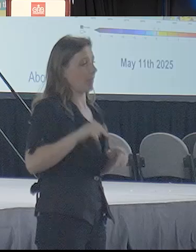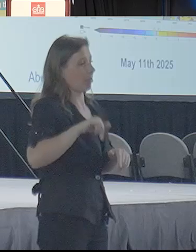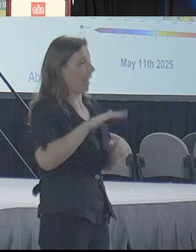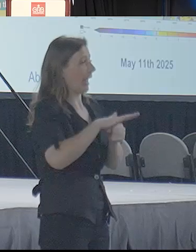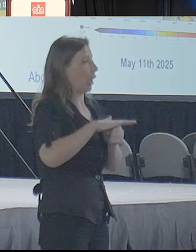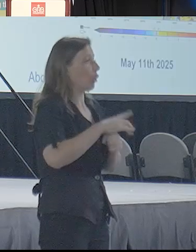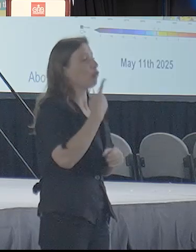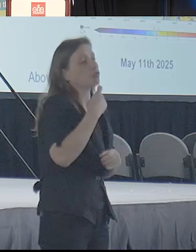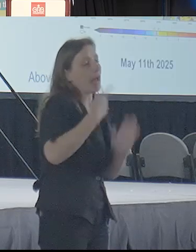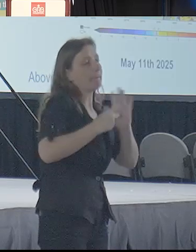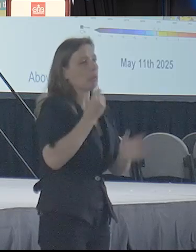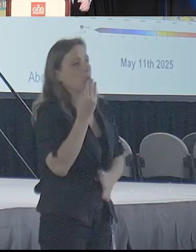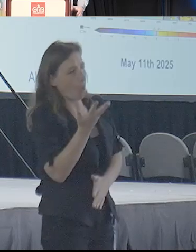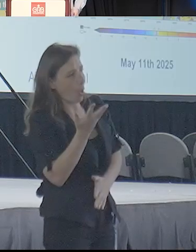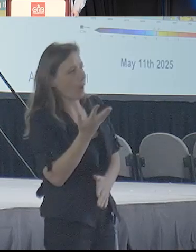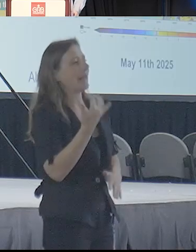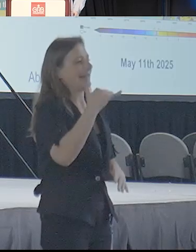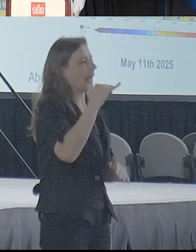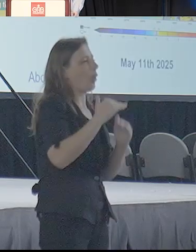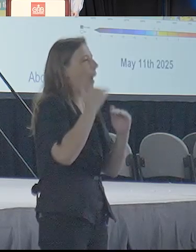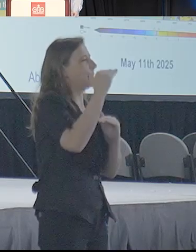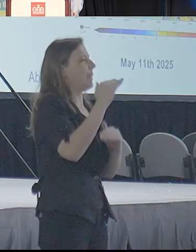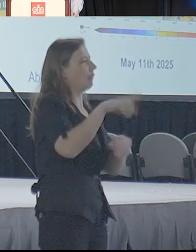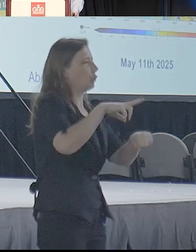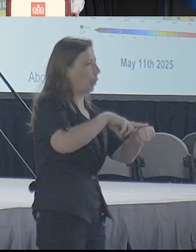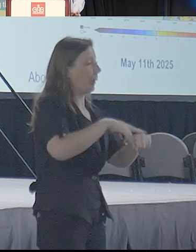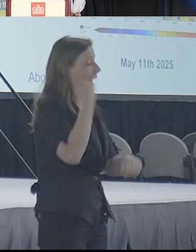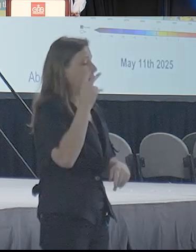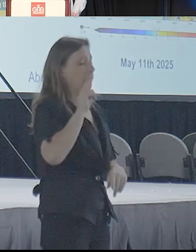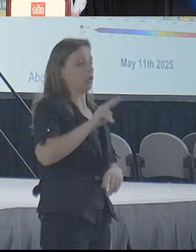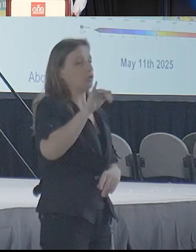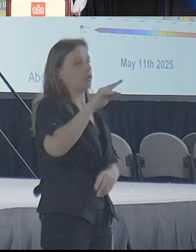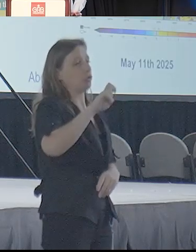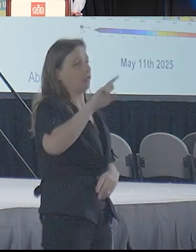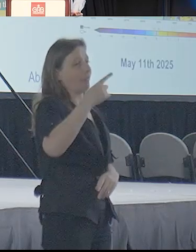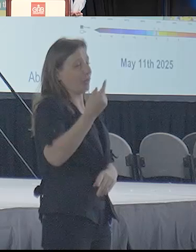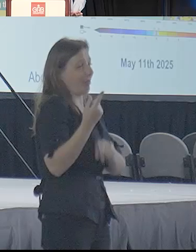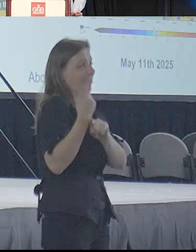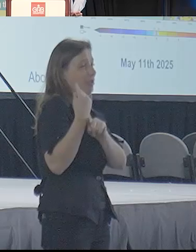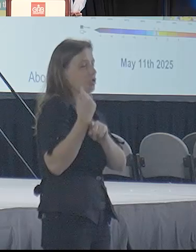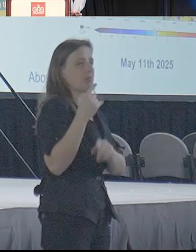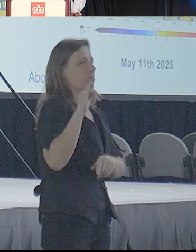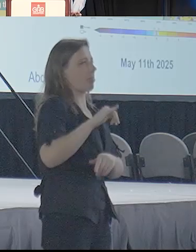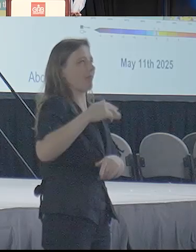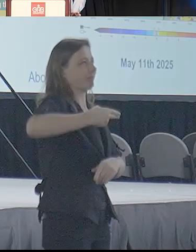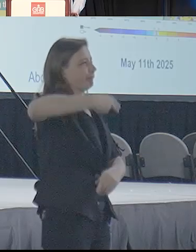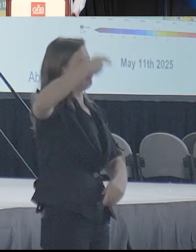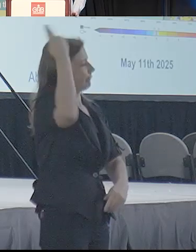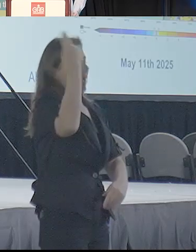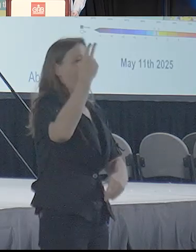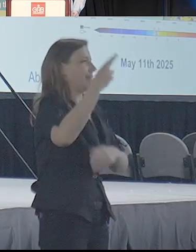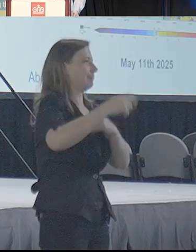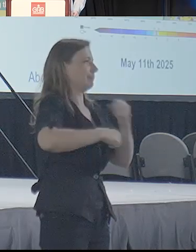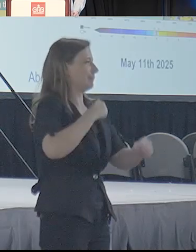the reds are the warmer, the yellows are above normal. If you take a look at June 1st last year, it's a record year for